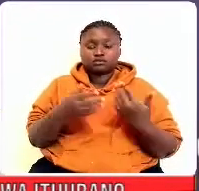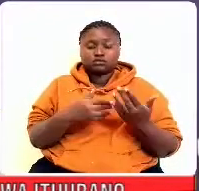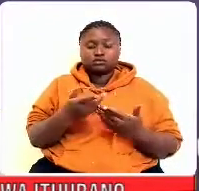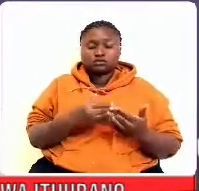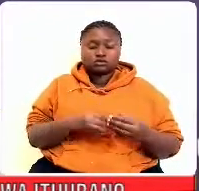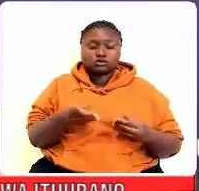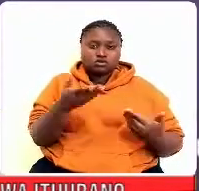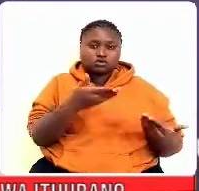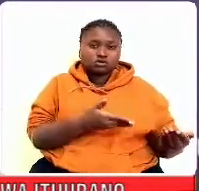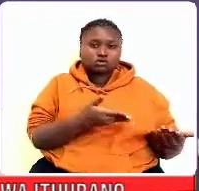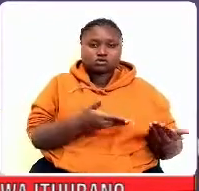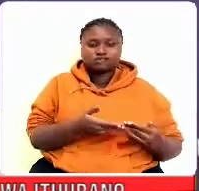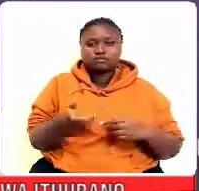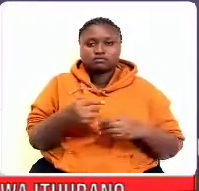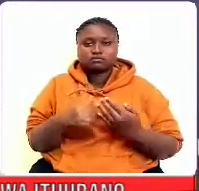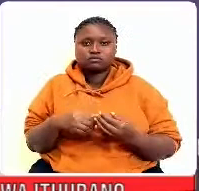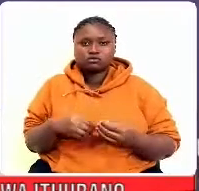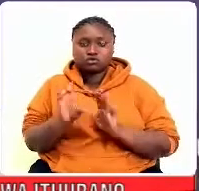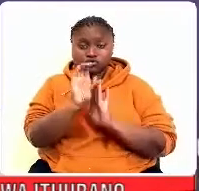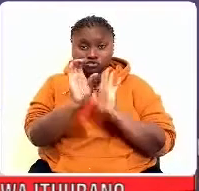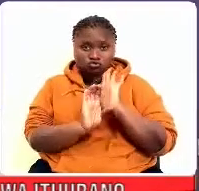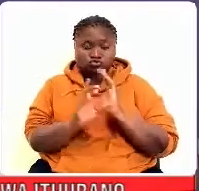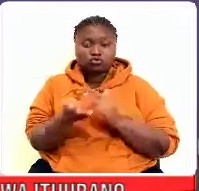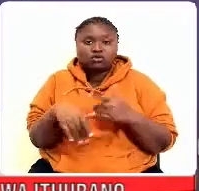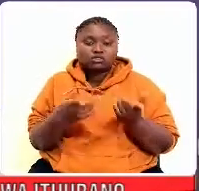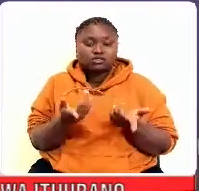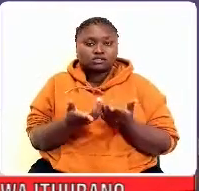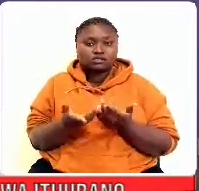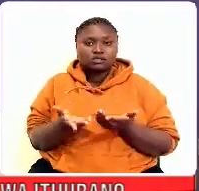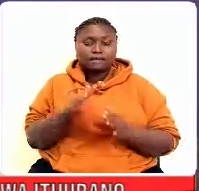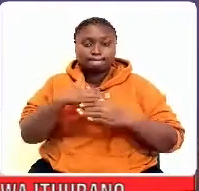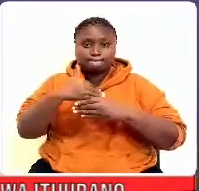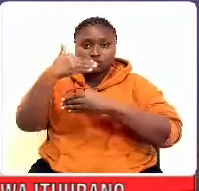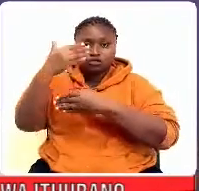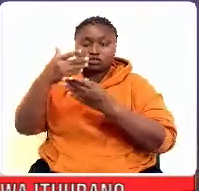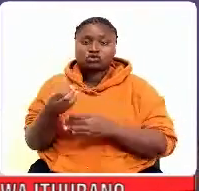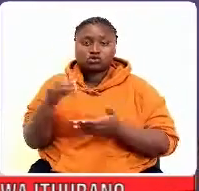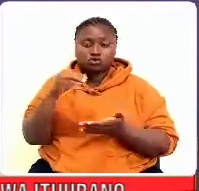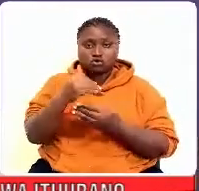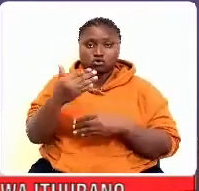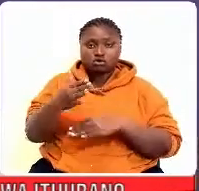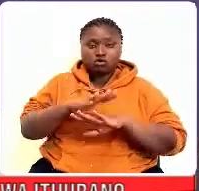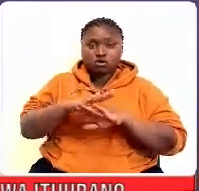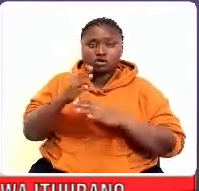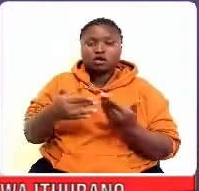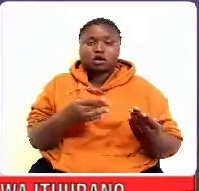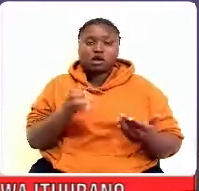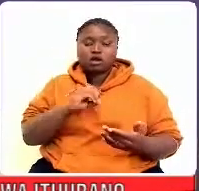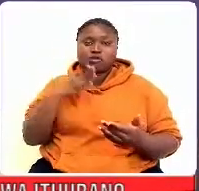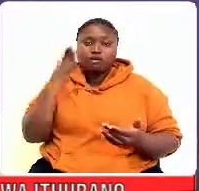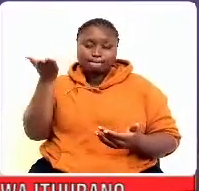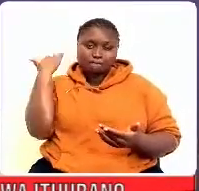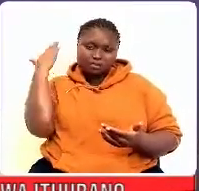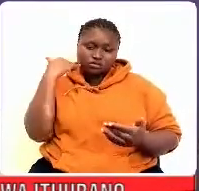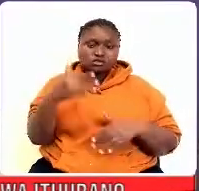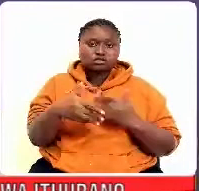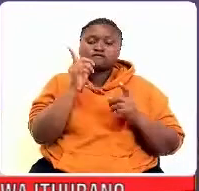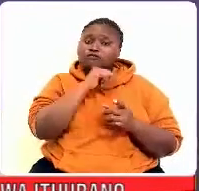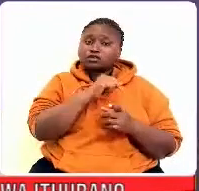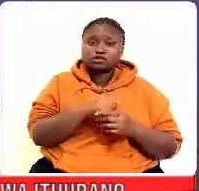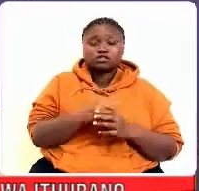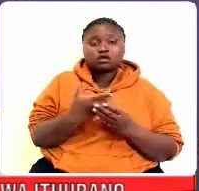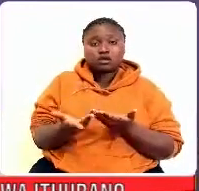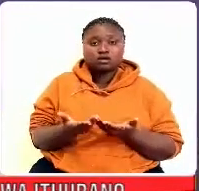constitutionalism, and building on our past to complete